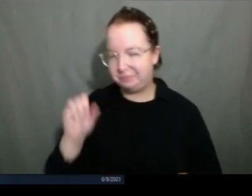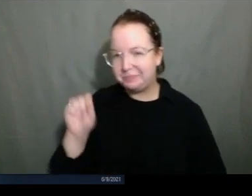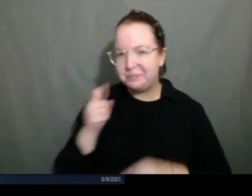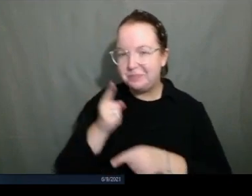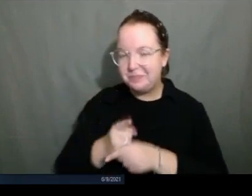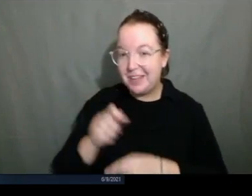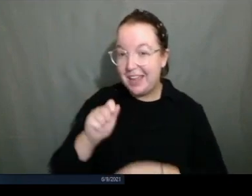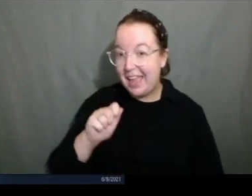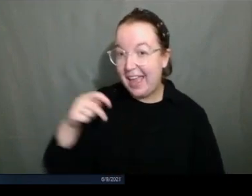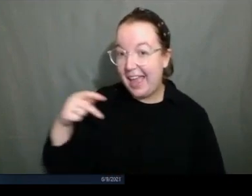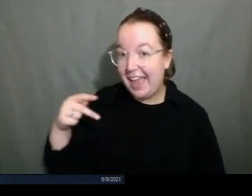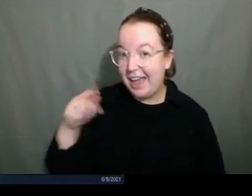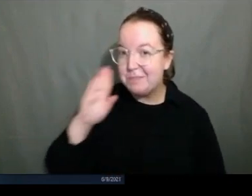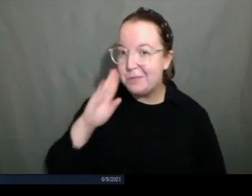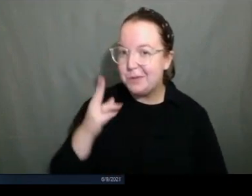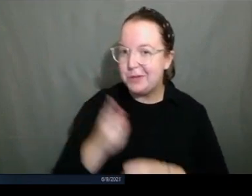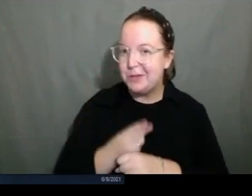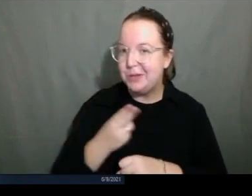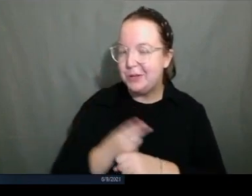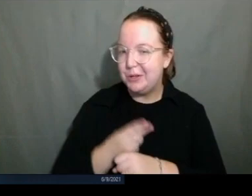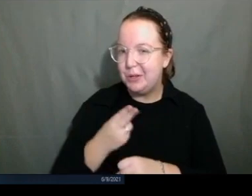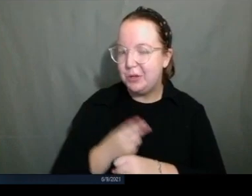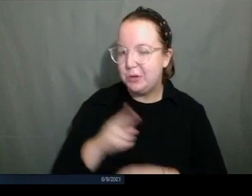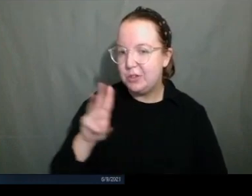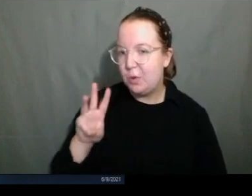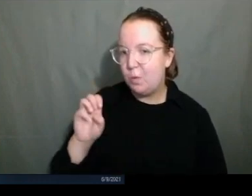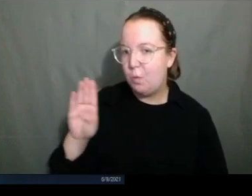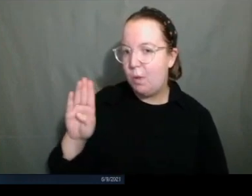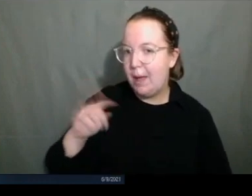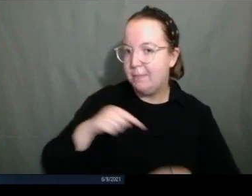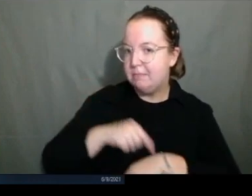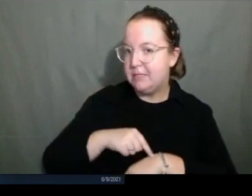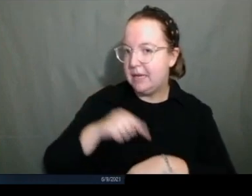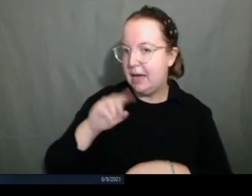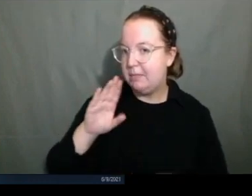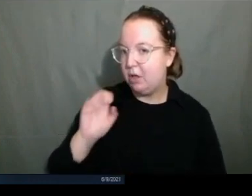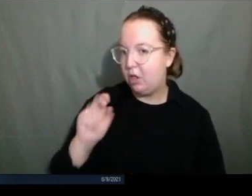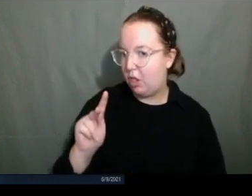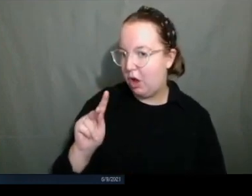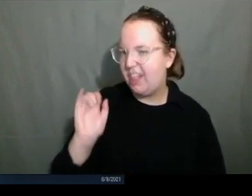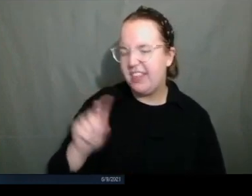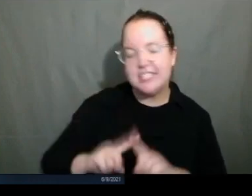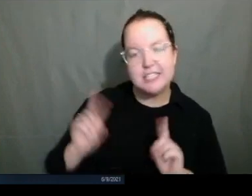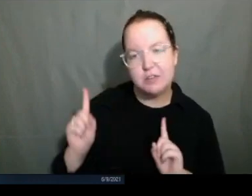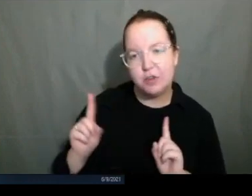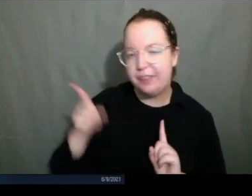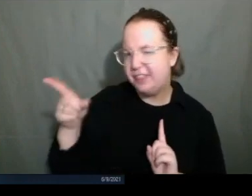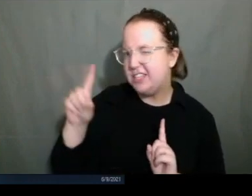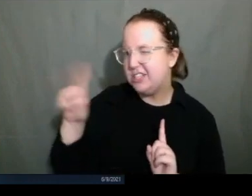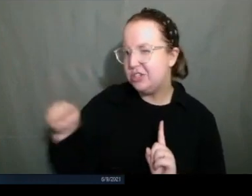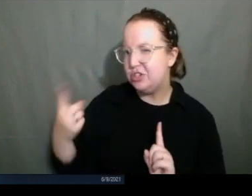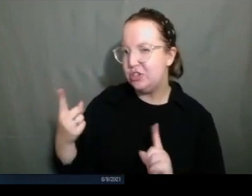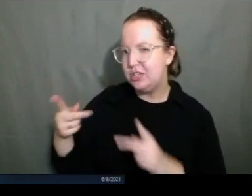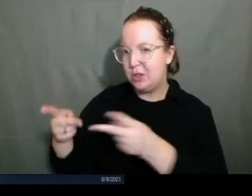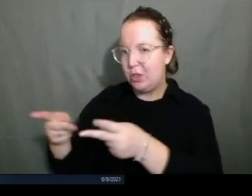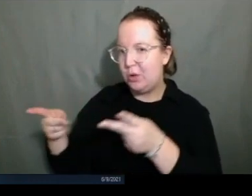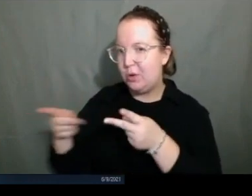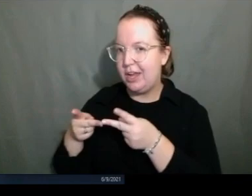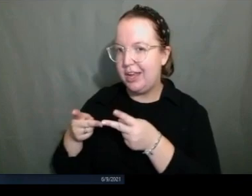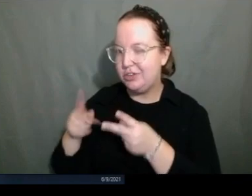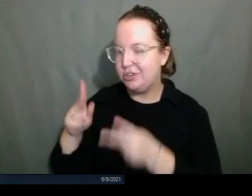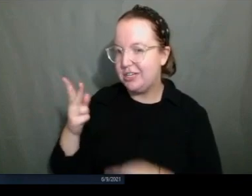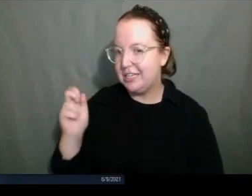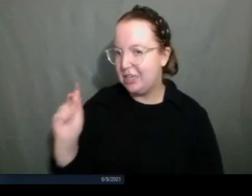going to be using what's called the web time clock, and I'll show you that in just a second, how to use that. Perfect, because they'll never remember those IDs.